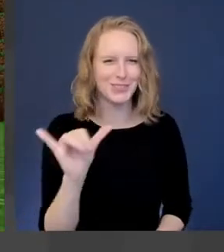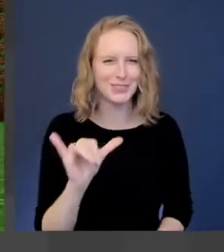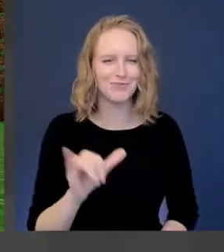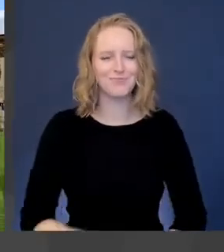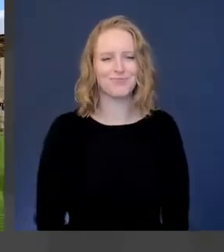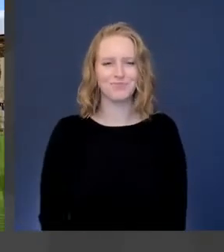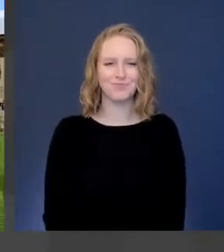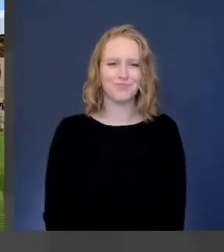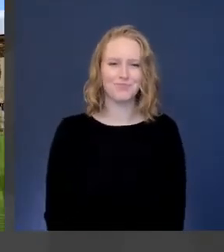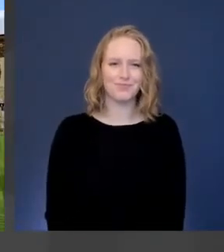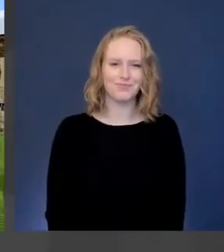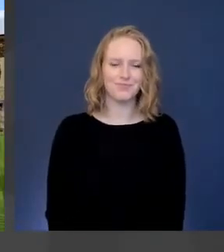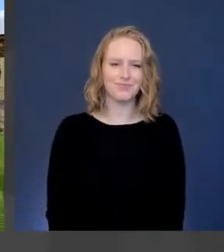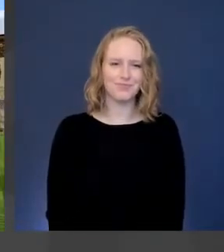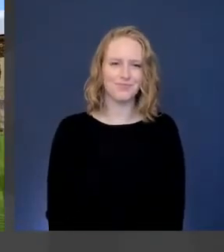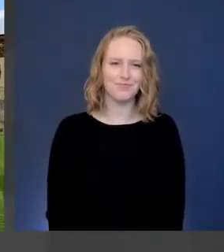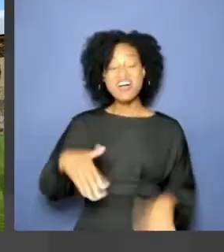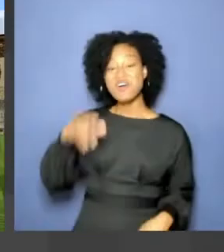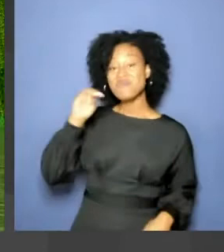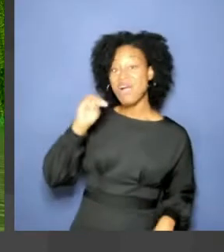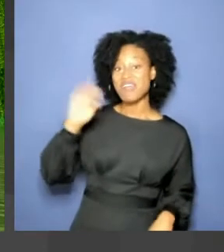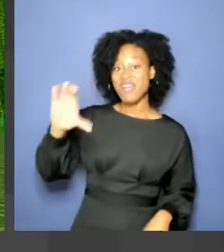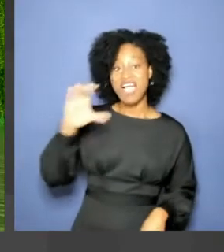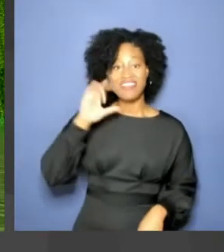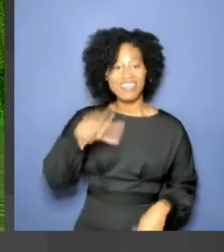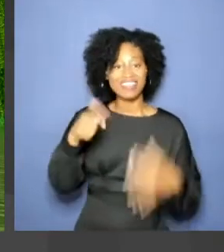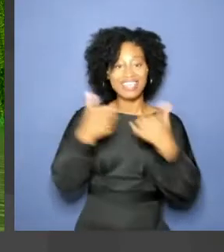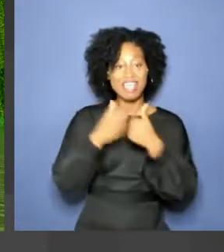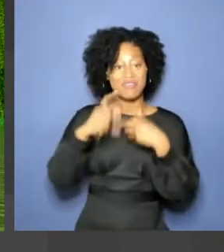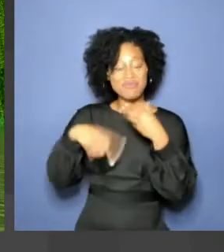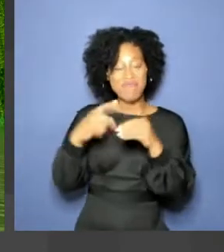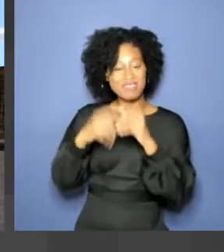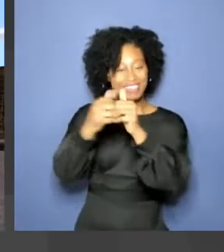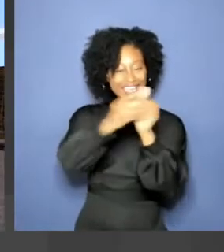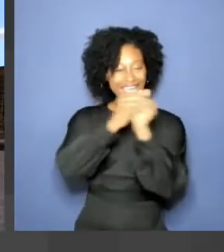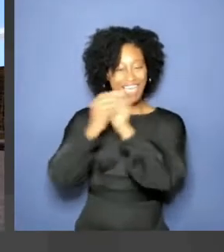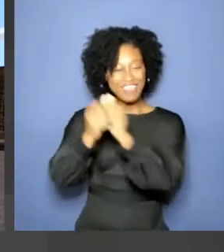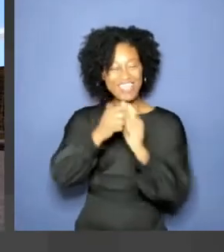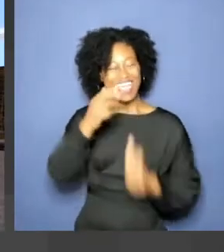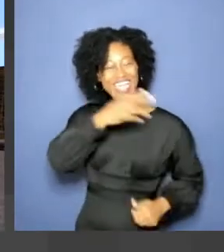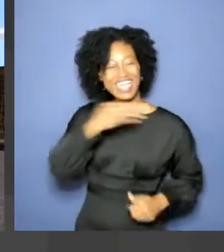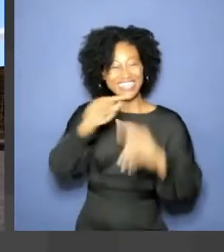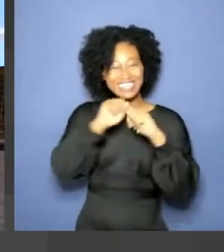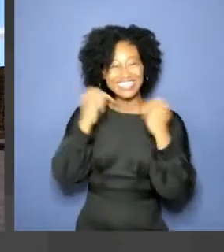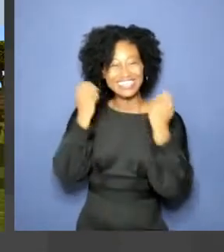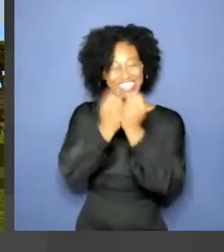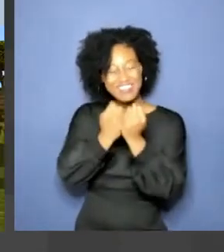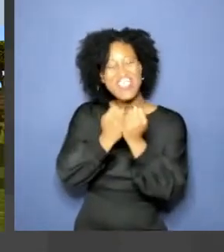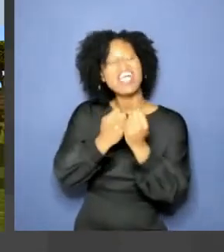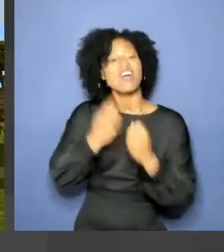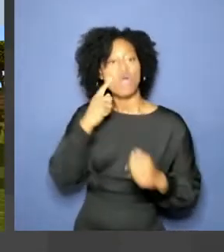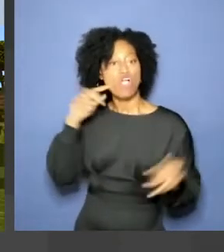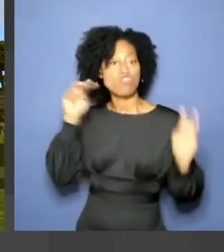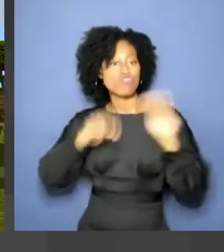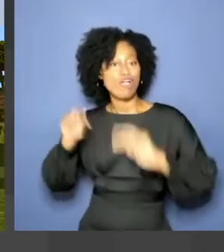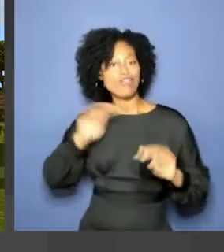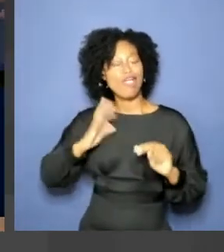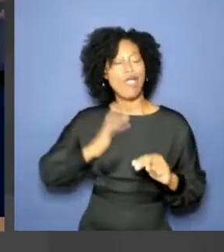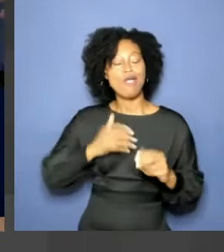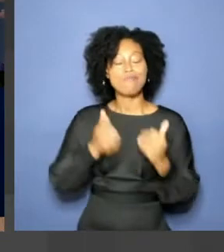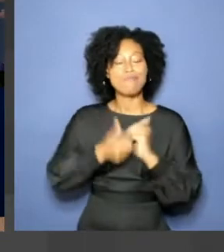Minecraft. It's a game all about togetherness and teamwork. Let's take a look at some of Minecraft's most terrific